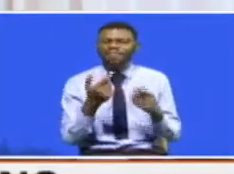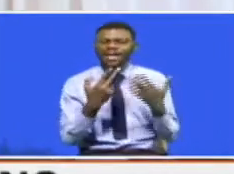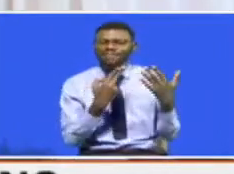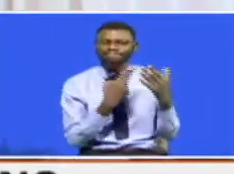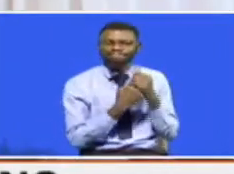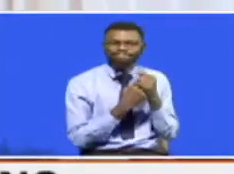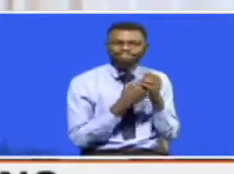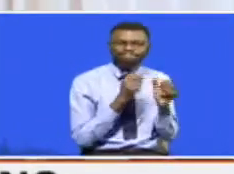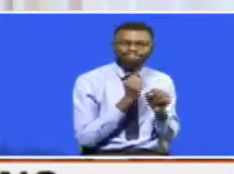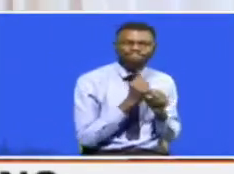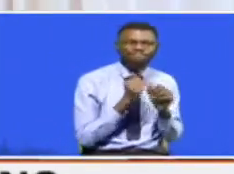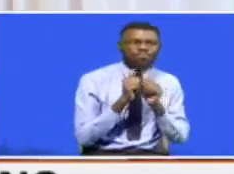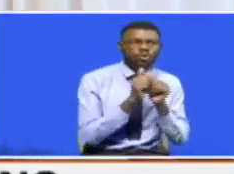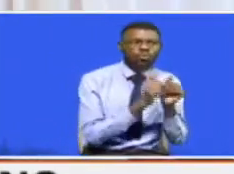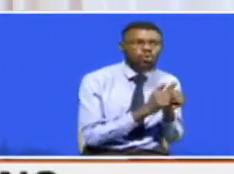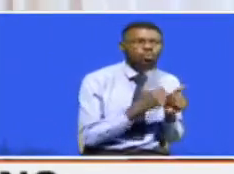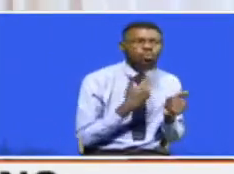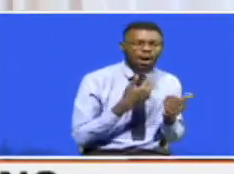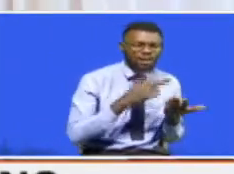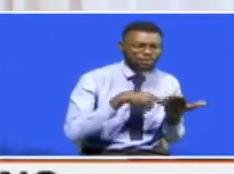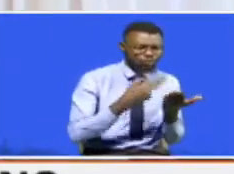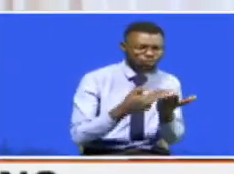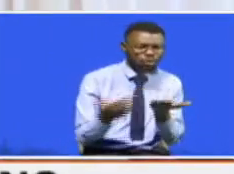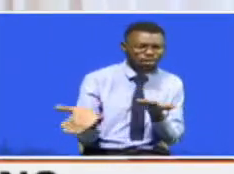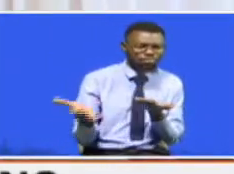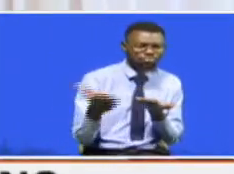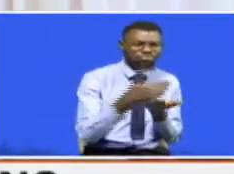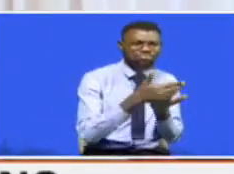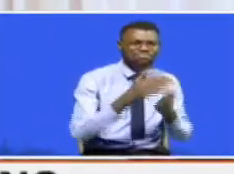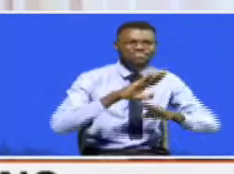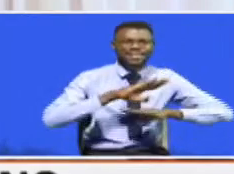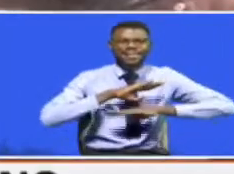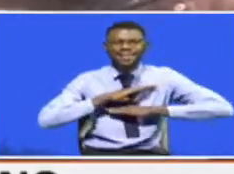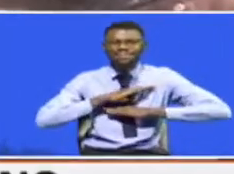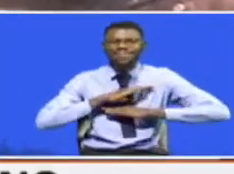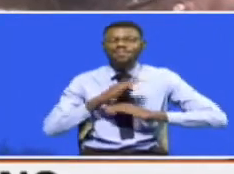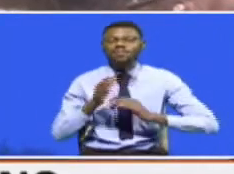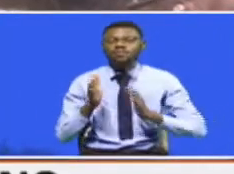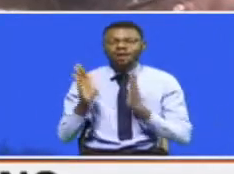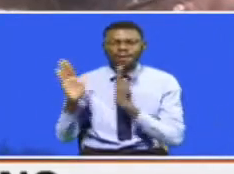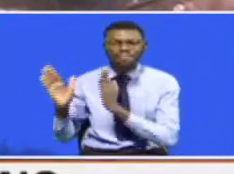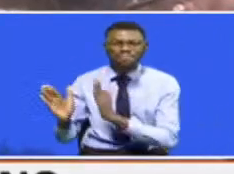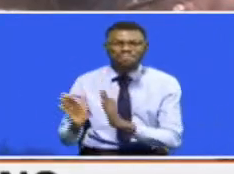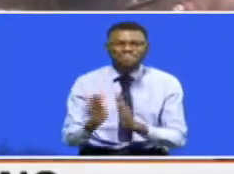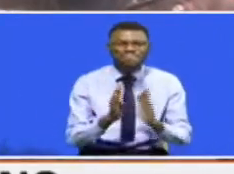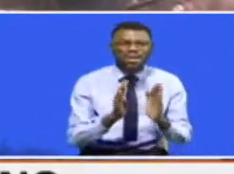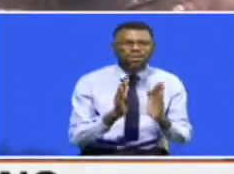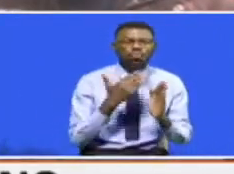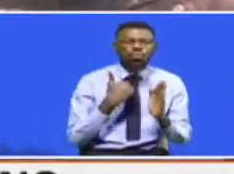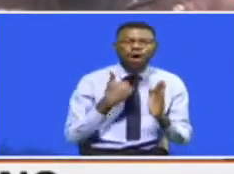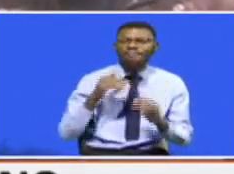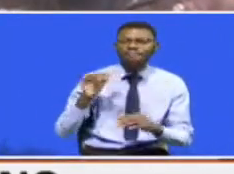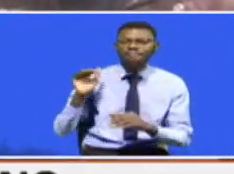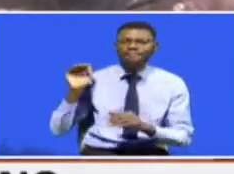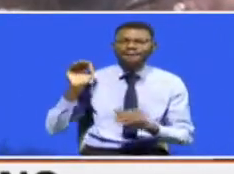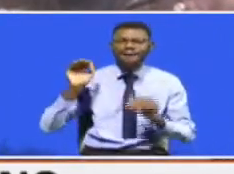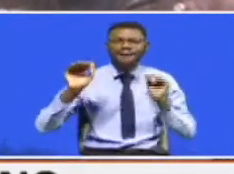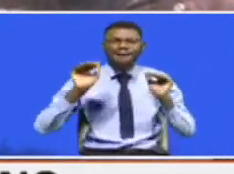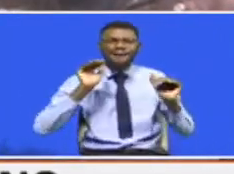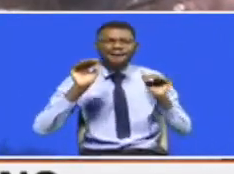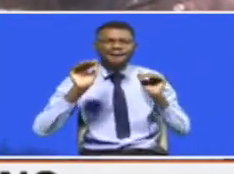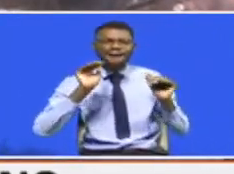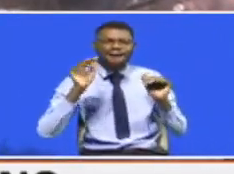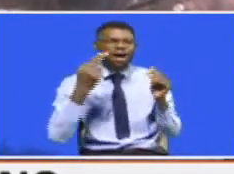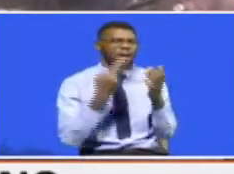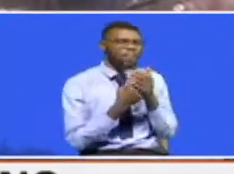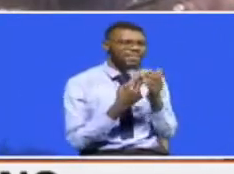have a robust resource mobilization plan so that we reach out to our partners, to as many